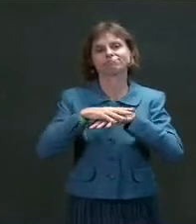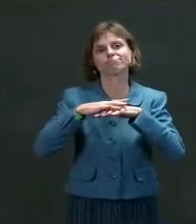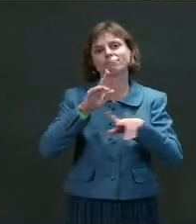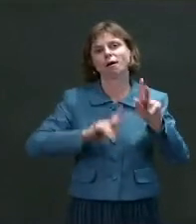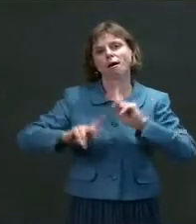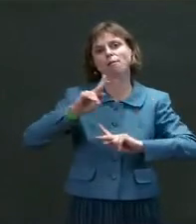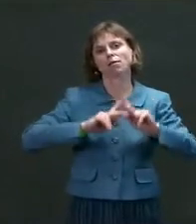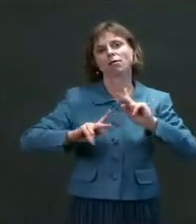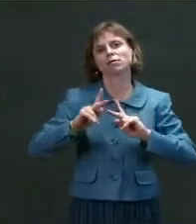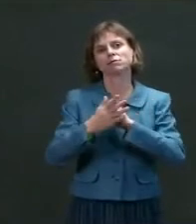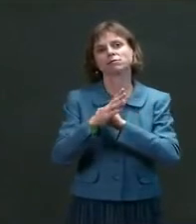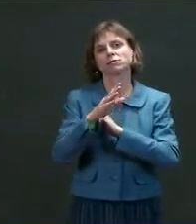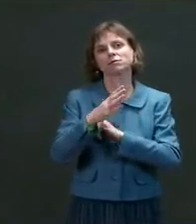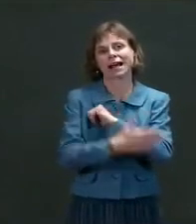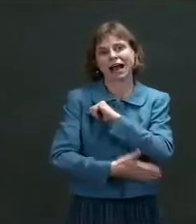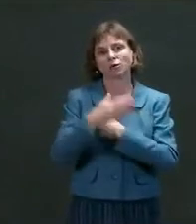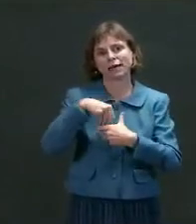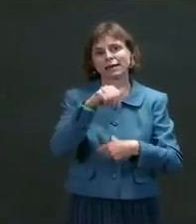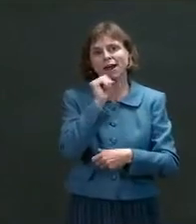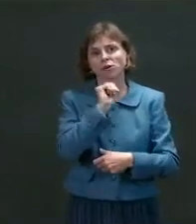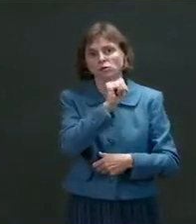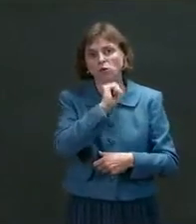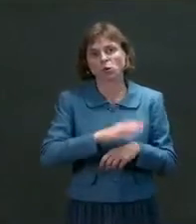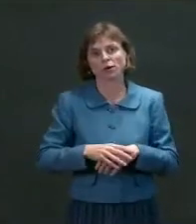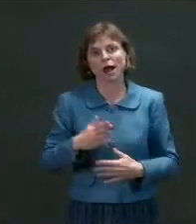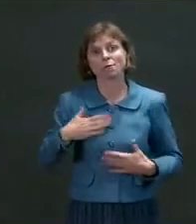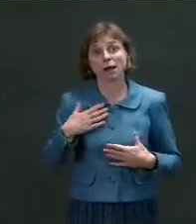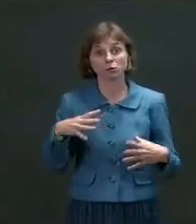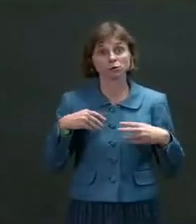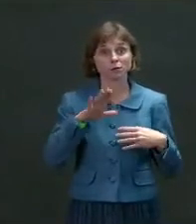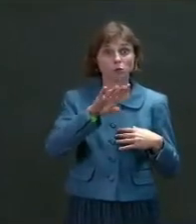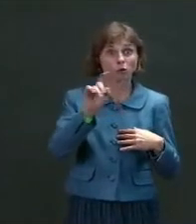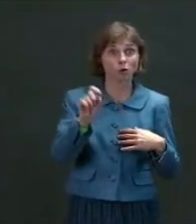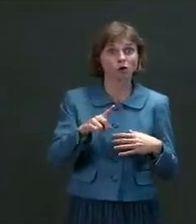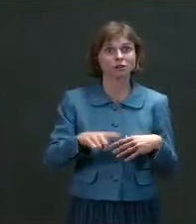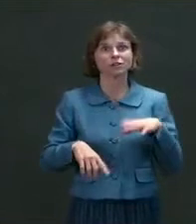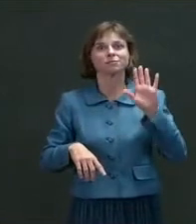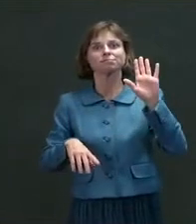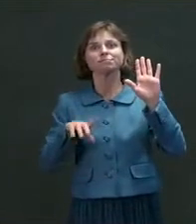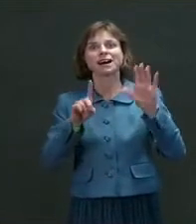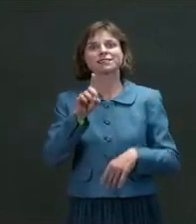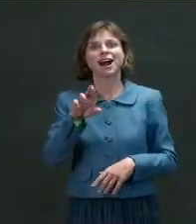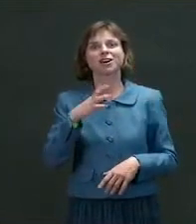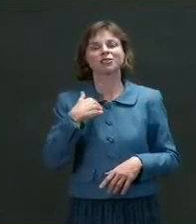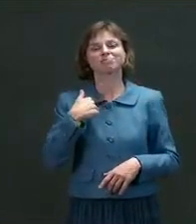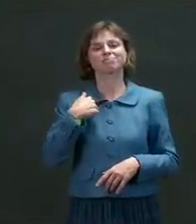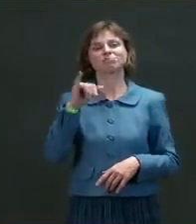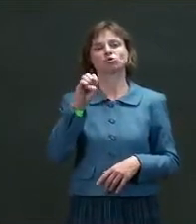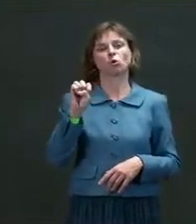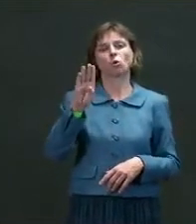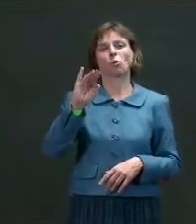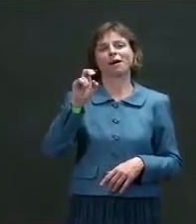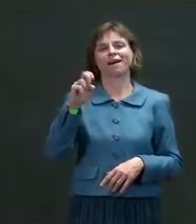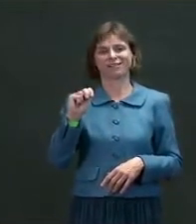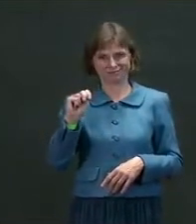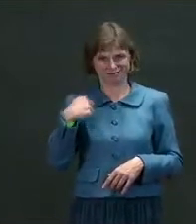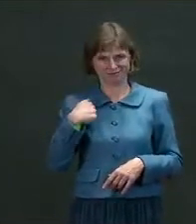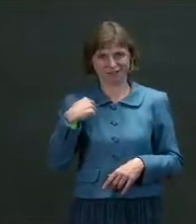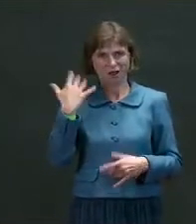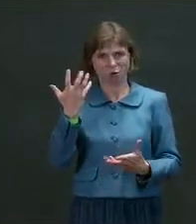I'm happy to take any questions that you may have. Doctor, let me ask you, Joe Biden, let me